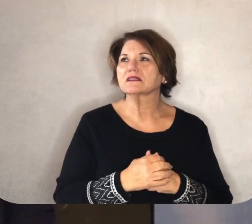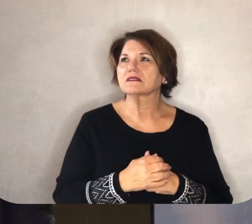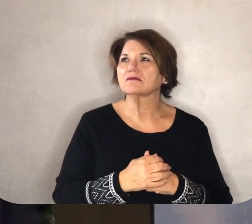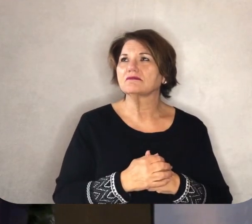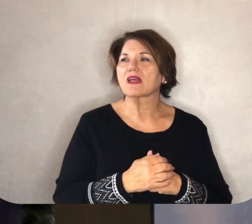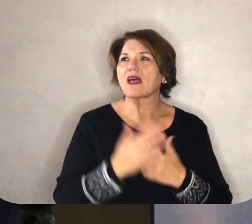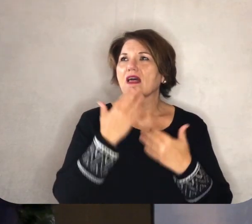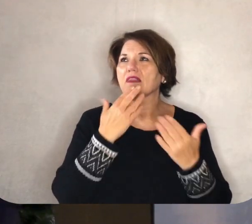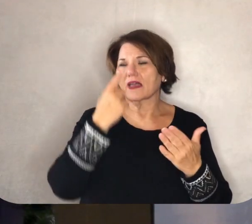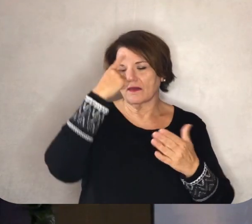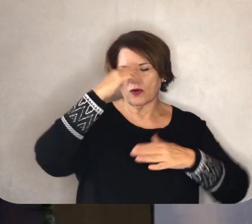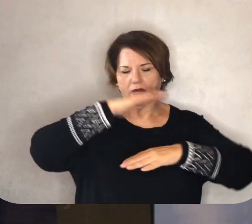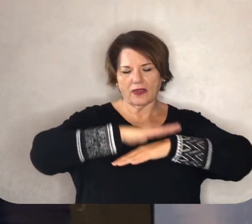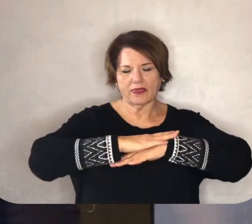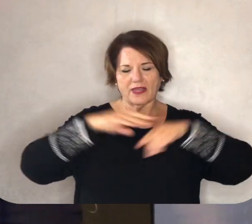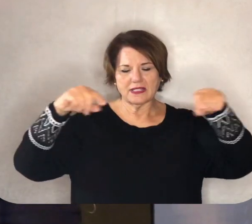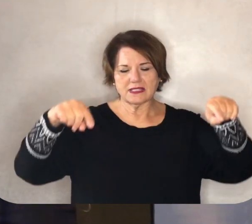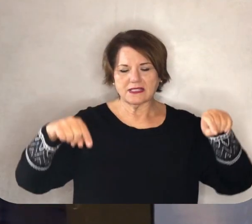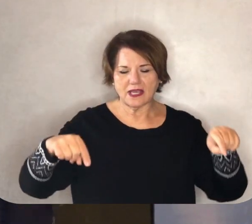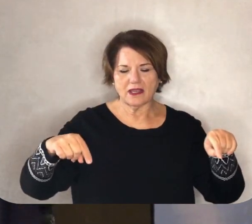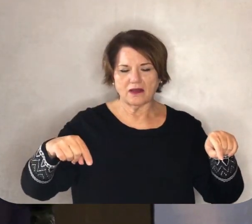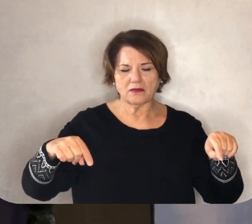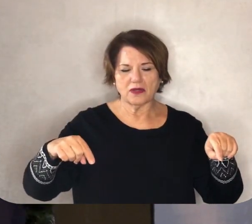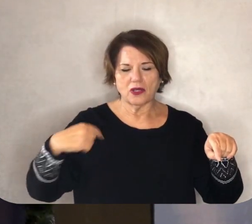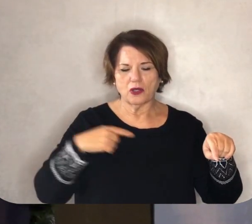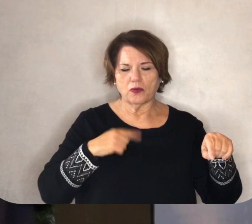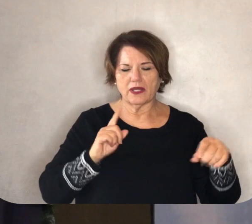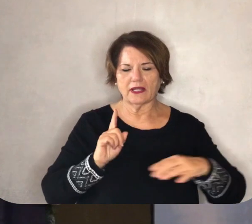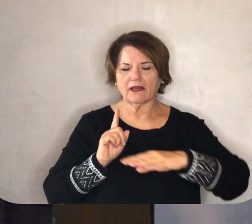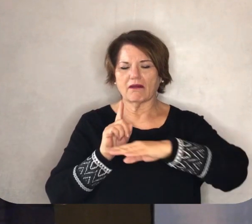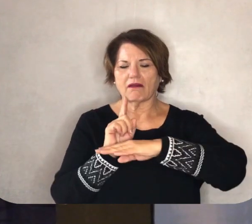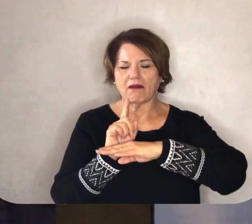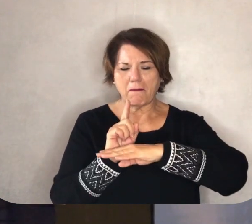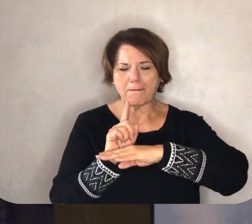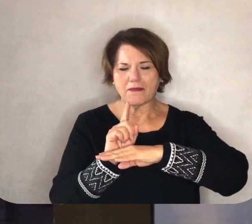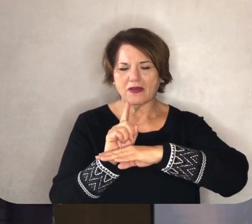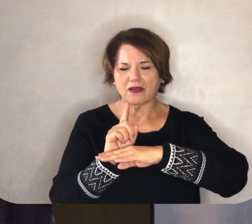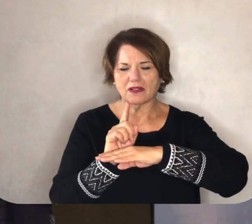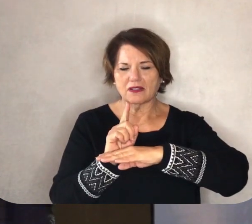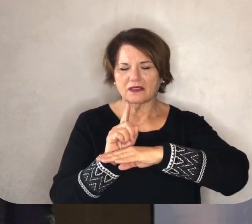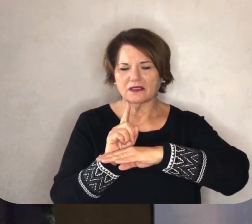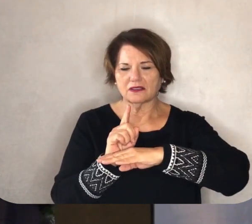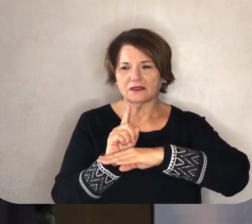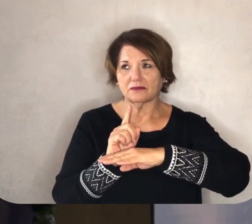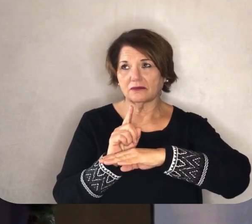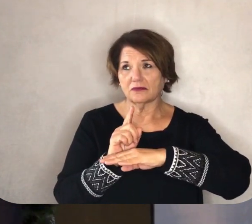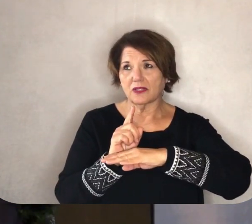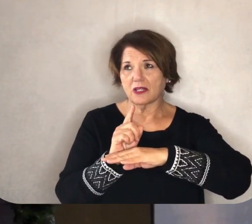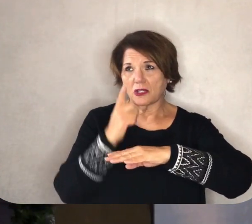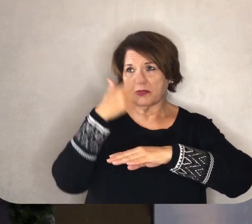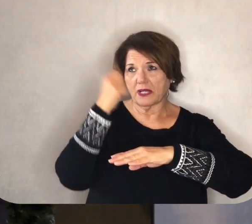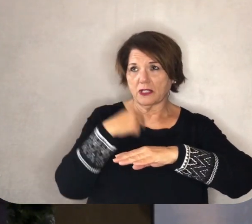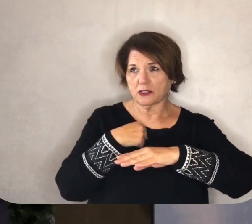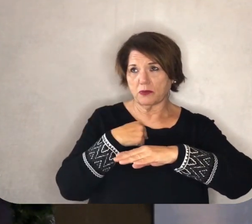Thank you for this table that allows us to come not because of some way that we've behaved